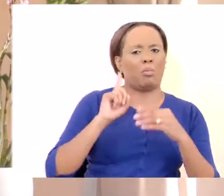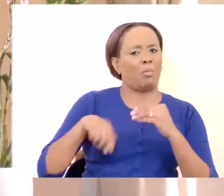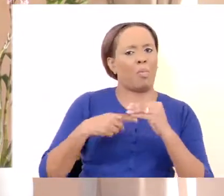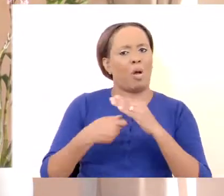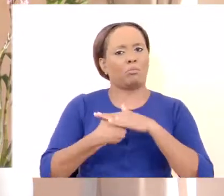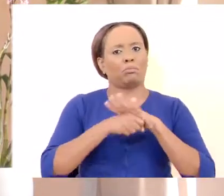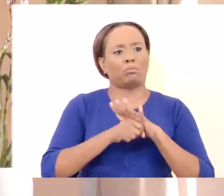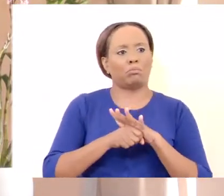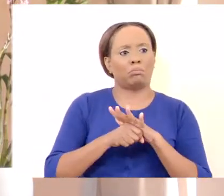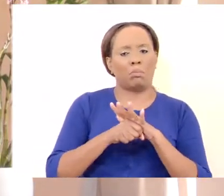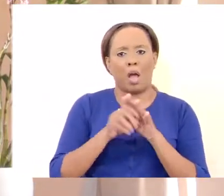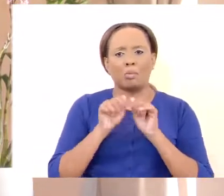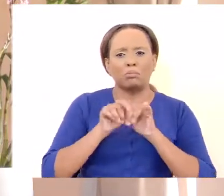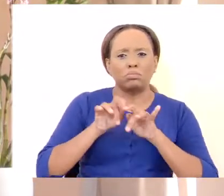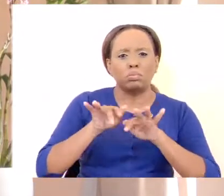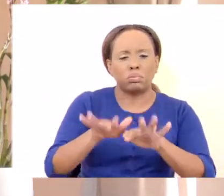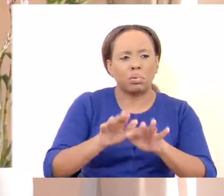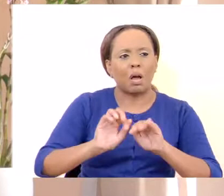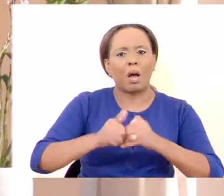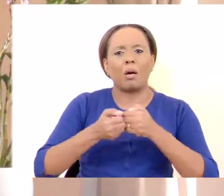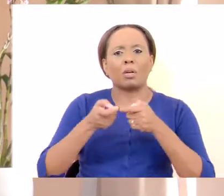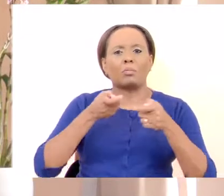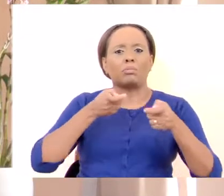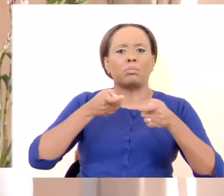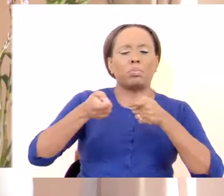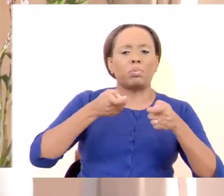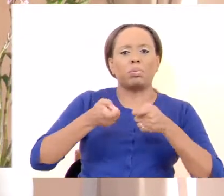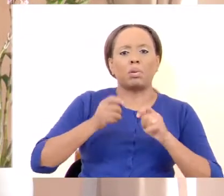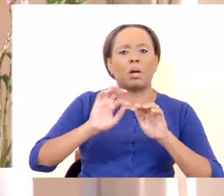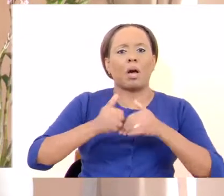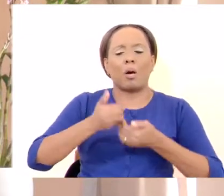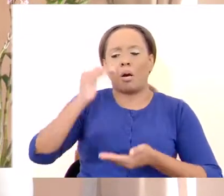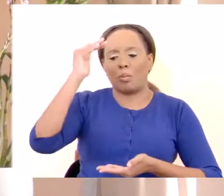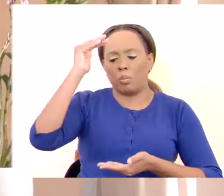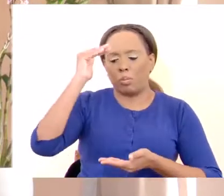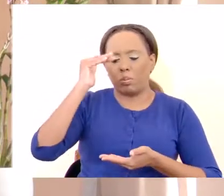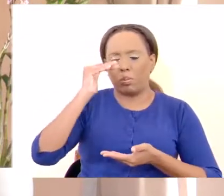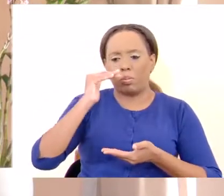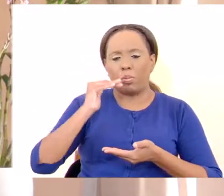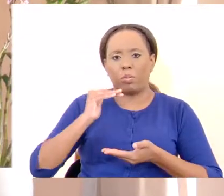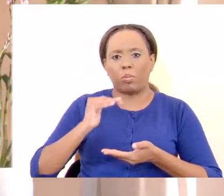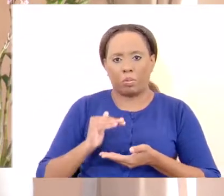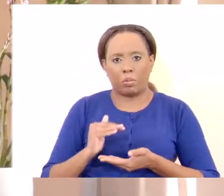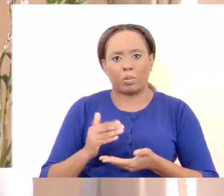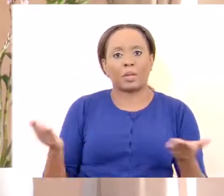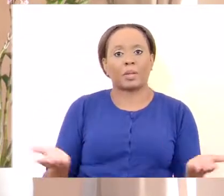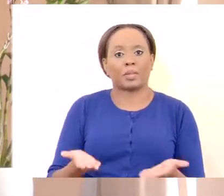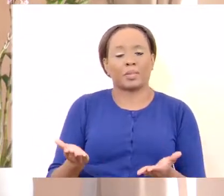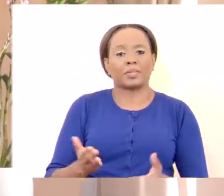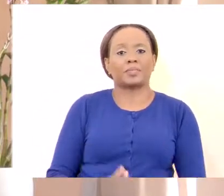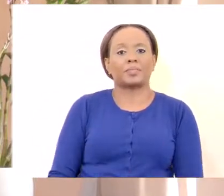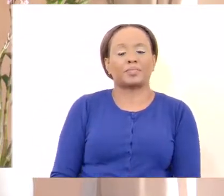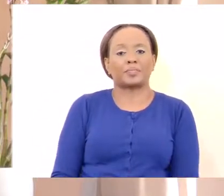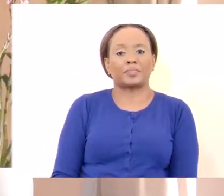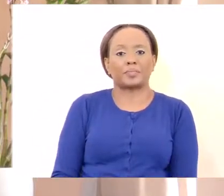to contain, manage, and significantly reduce incidents of COVID-19 infections in our